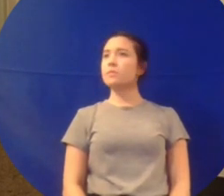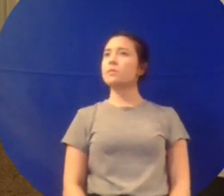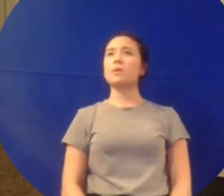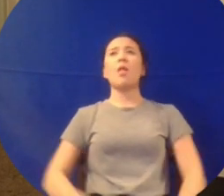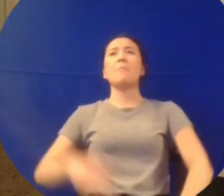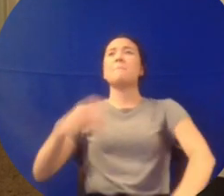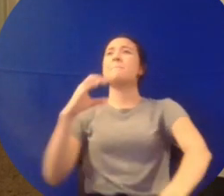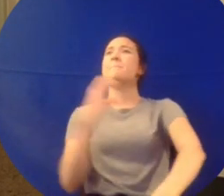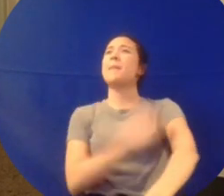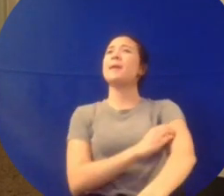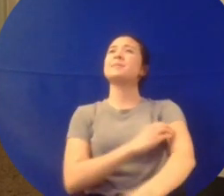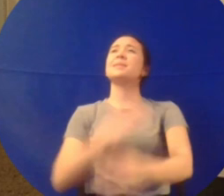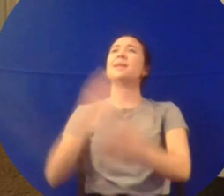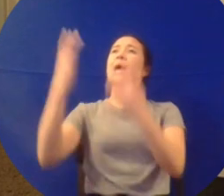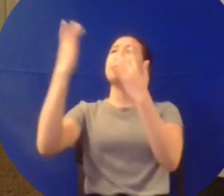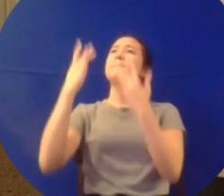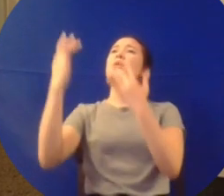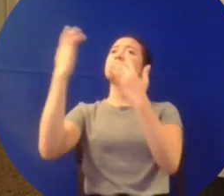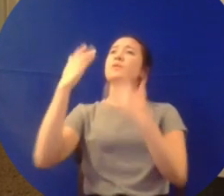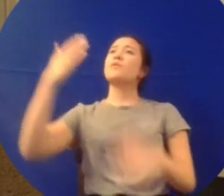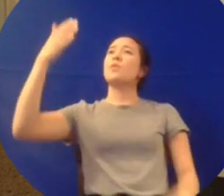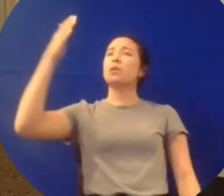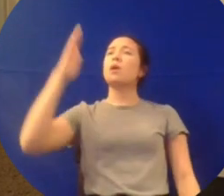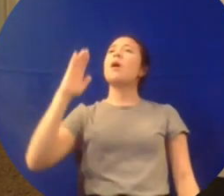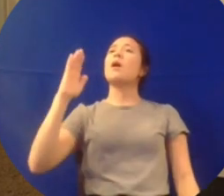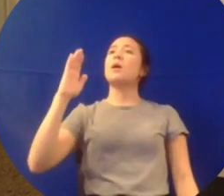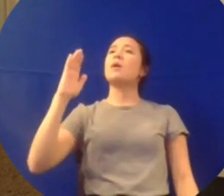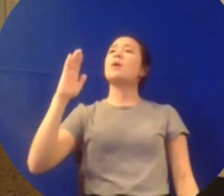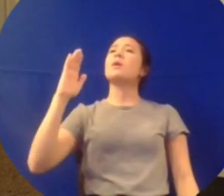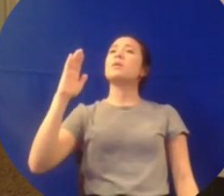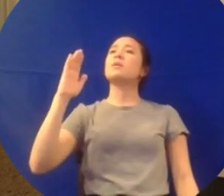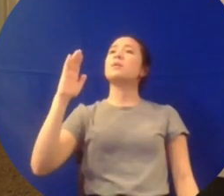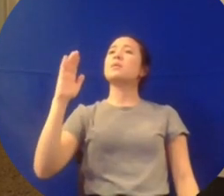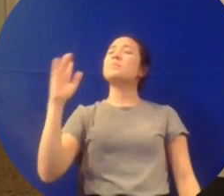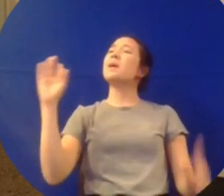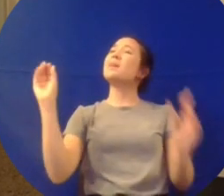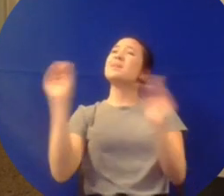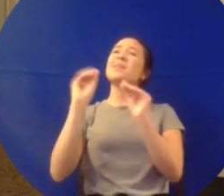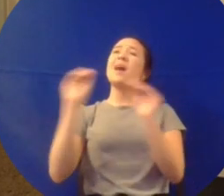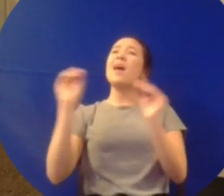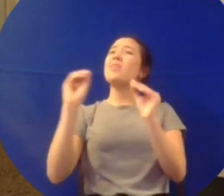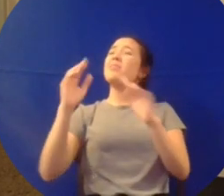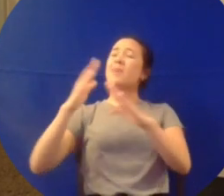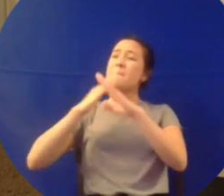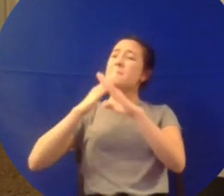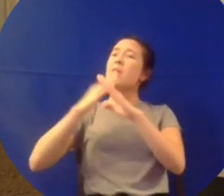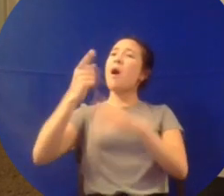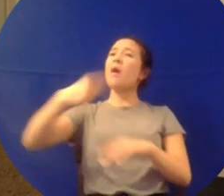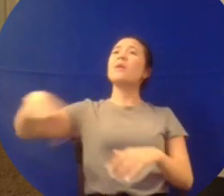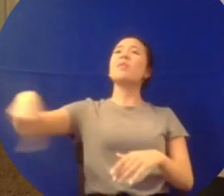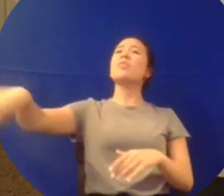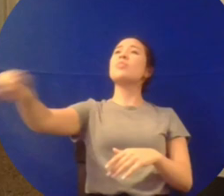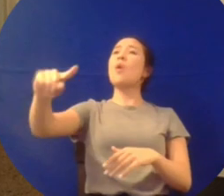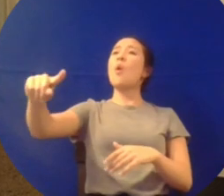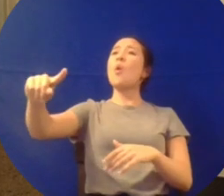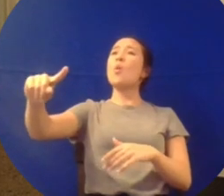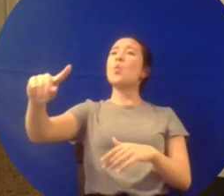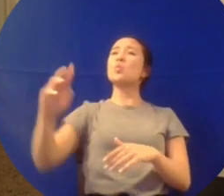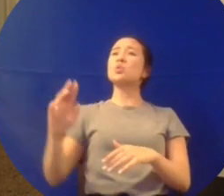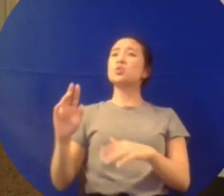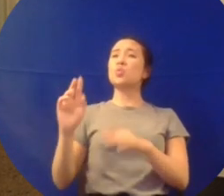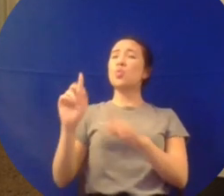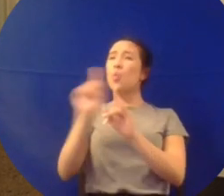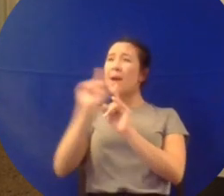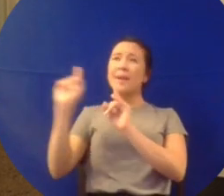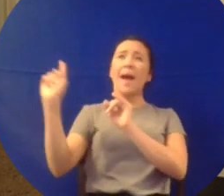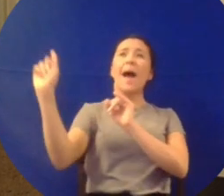Almighty and merciful God, may no earthly undertaking hinder those who set out in